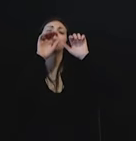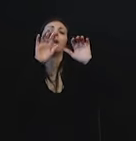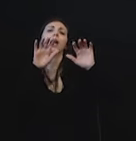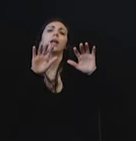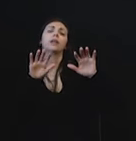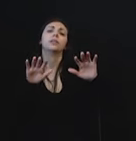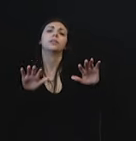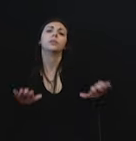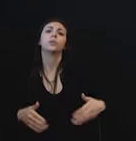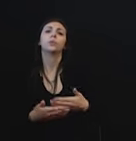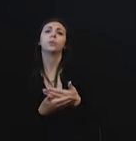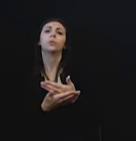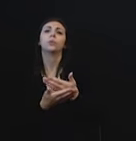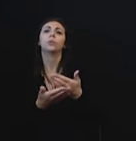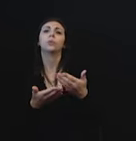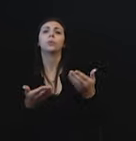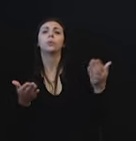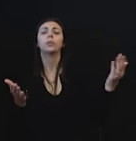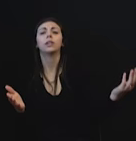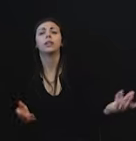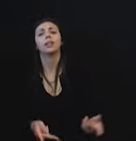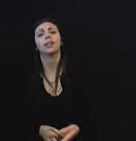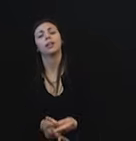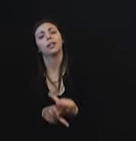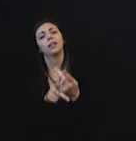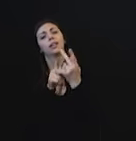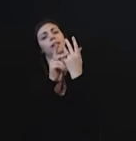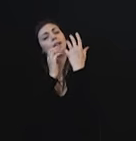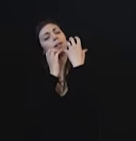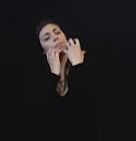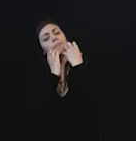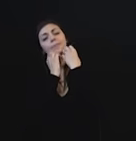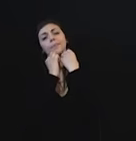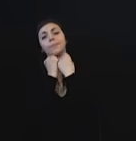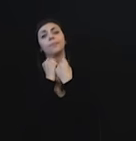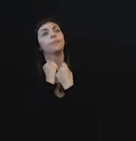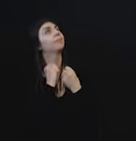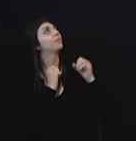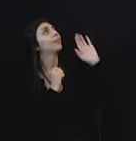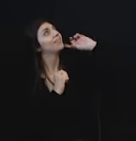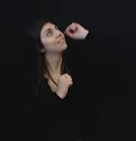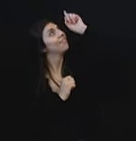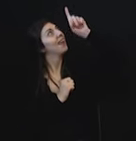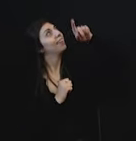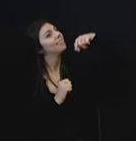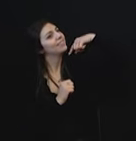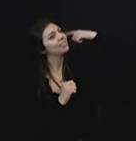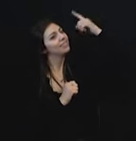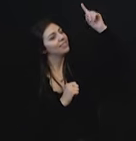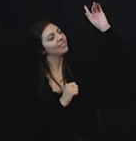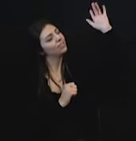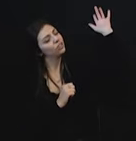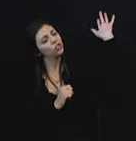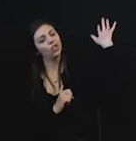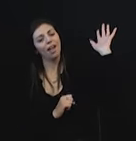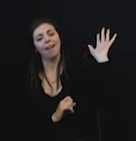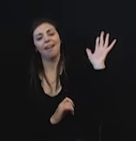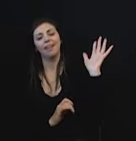and keep you. Make his face shine upon you.